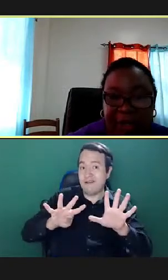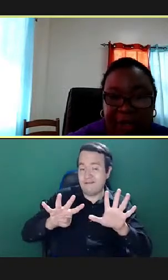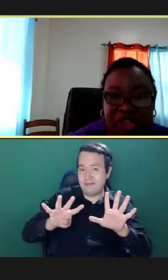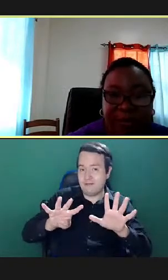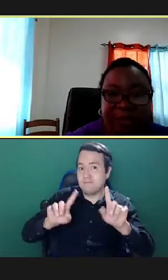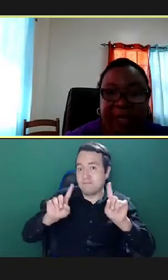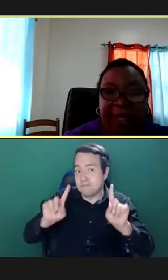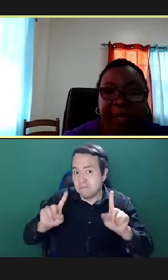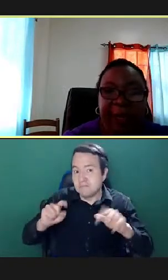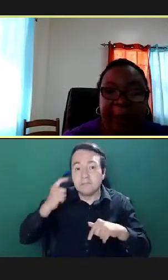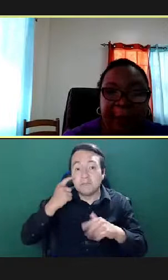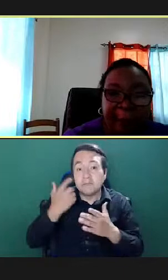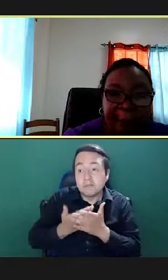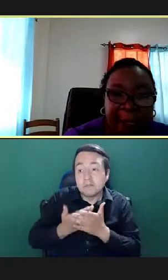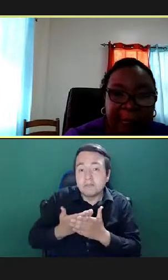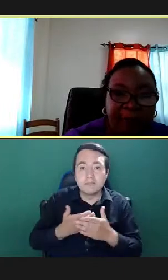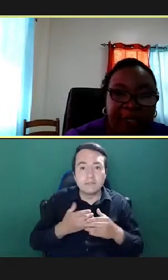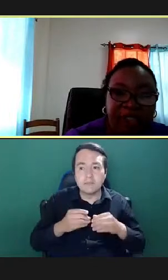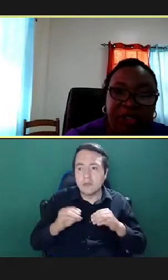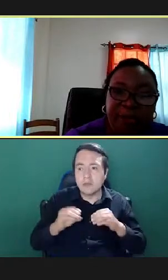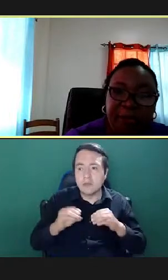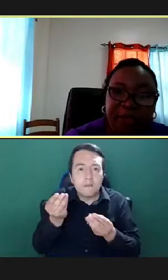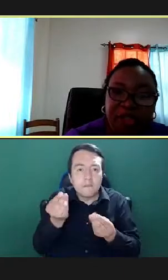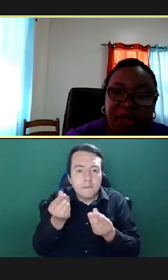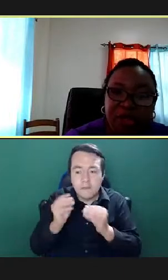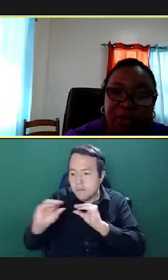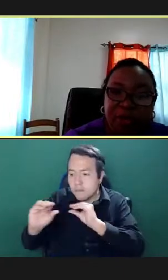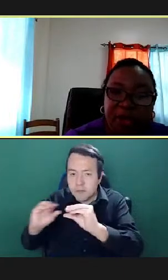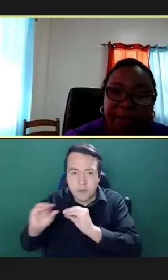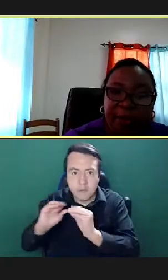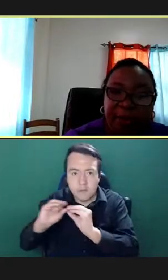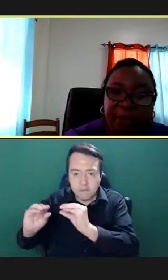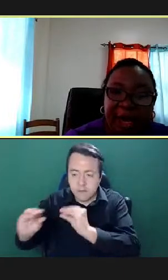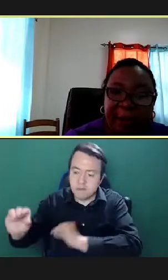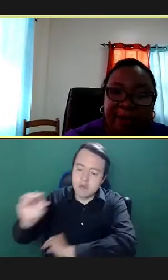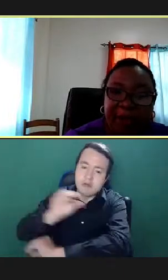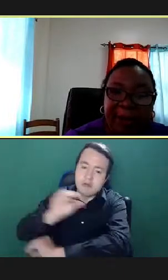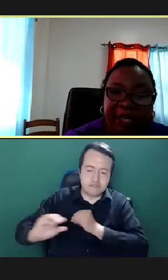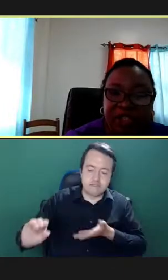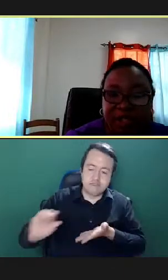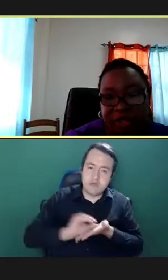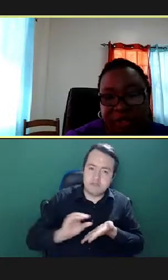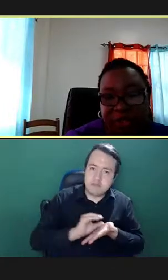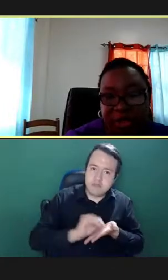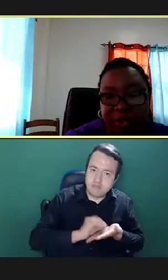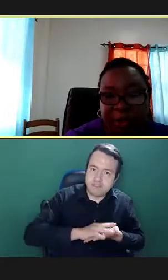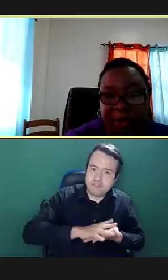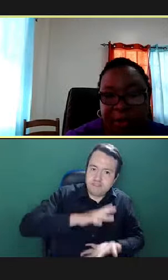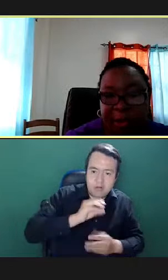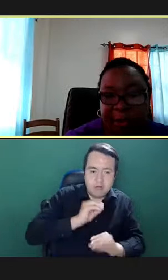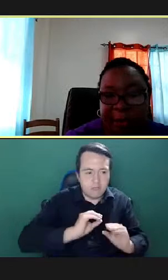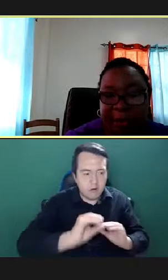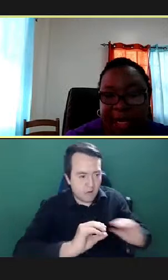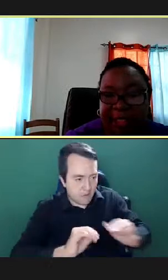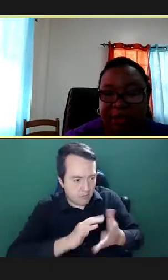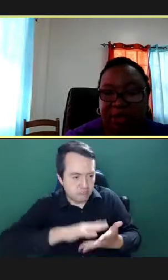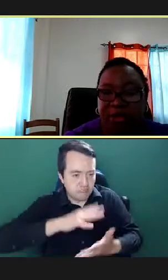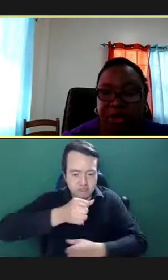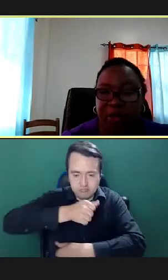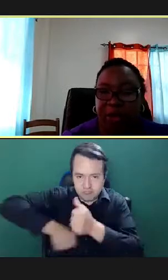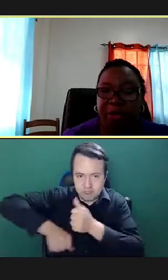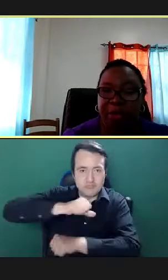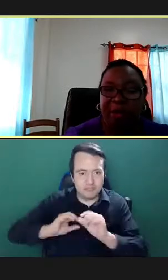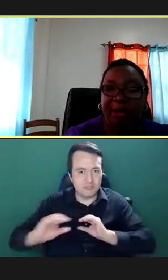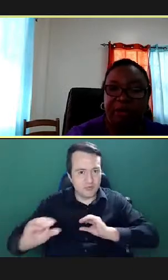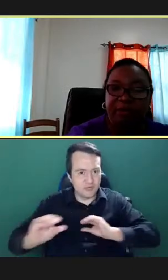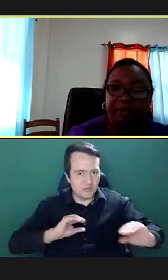payments, and scholarships. There's a diploma in social work program, the bachelor's in social work program, and the master's in